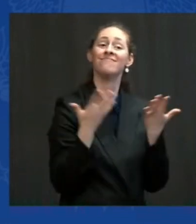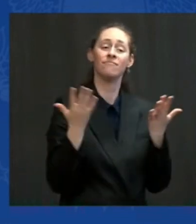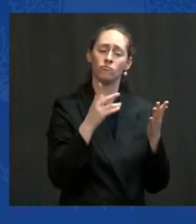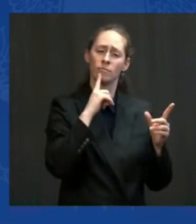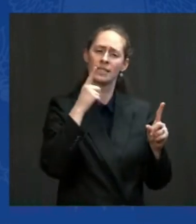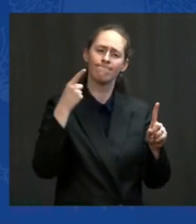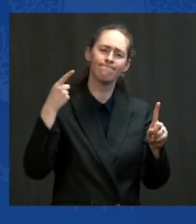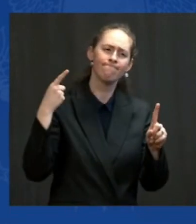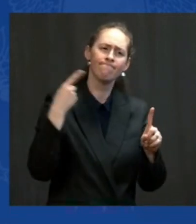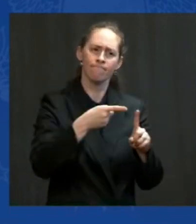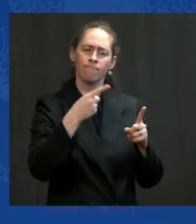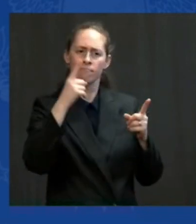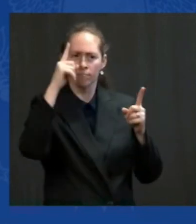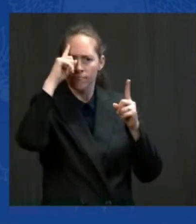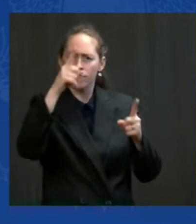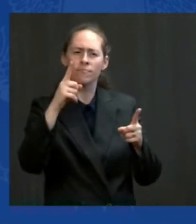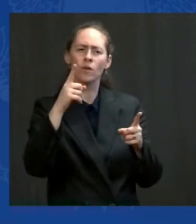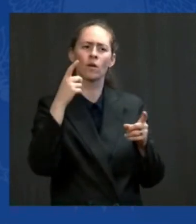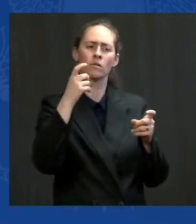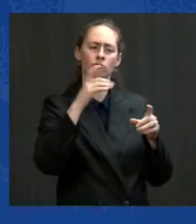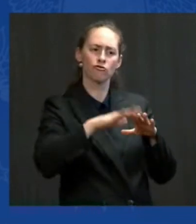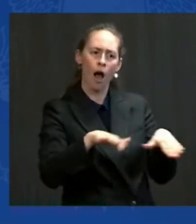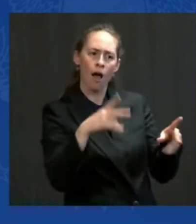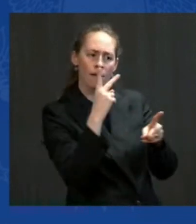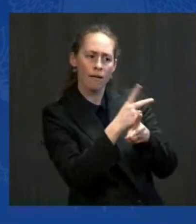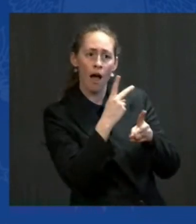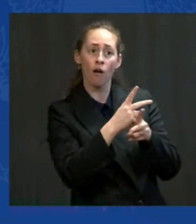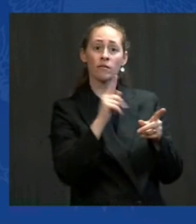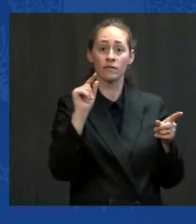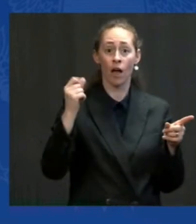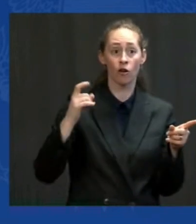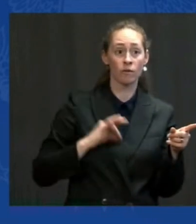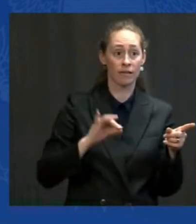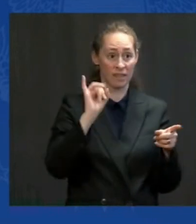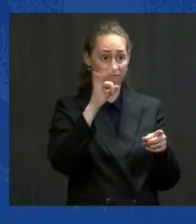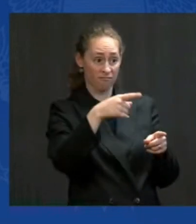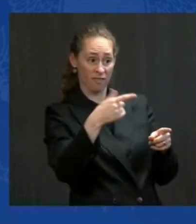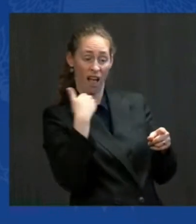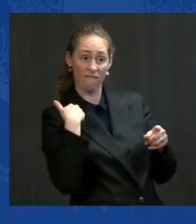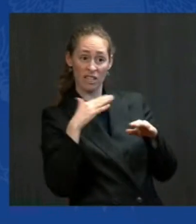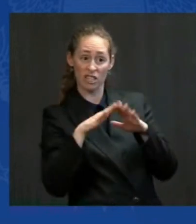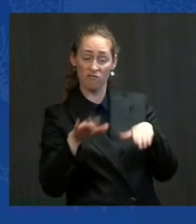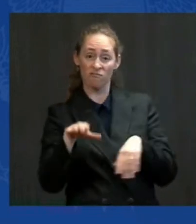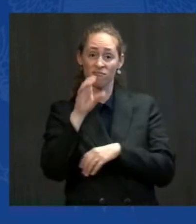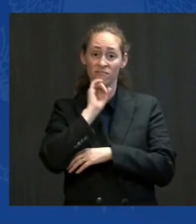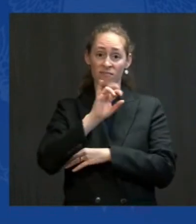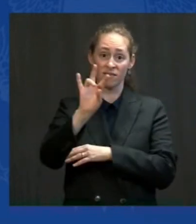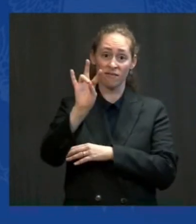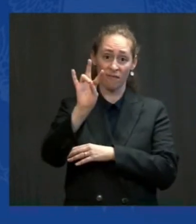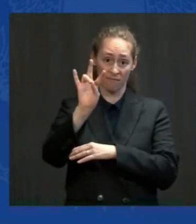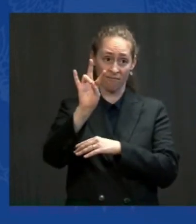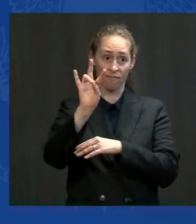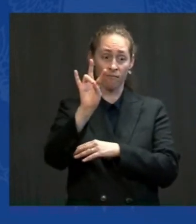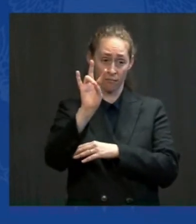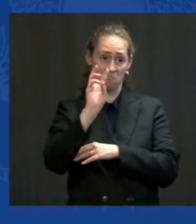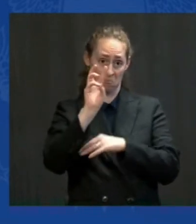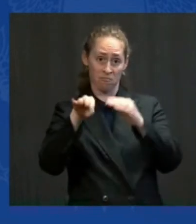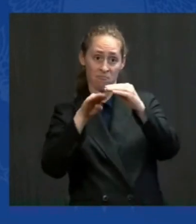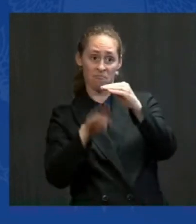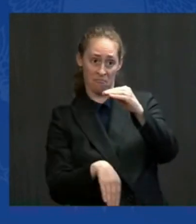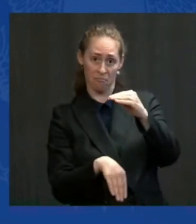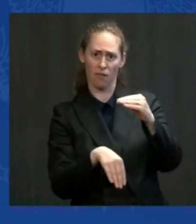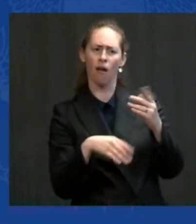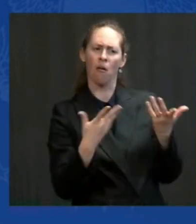Those of you who have children under the age of 7, you're going to get and depending on your income and your